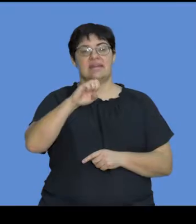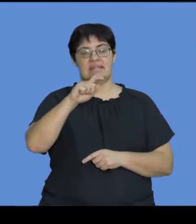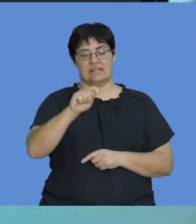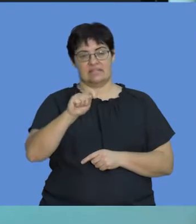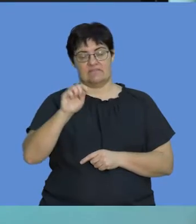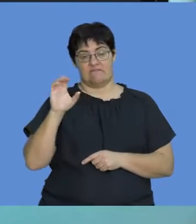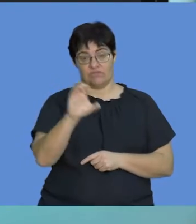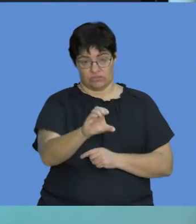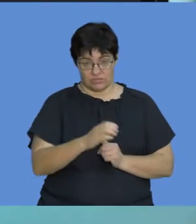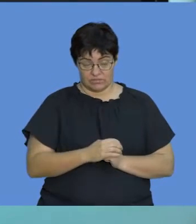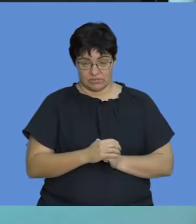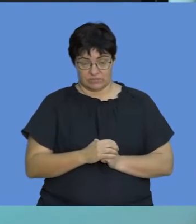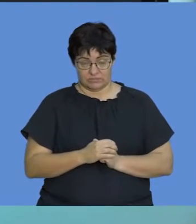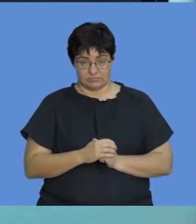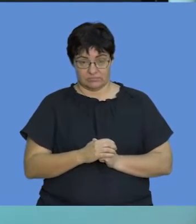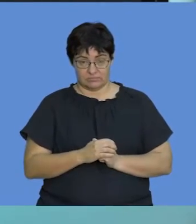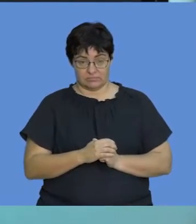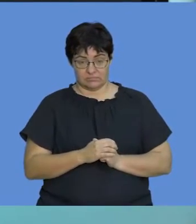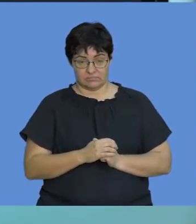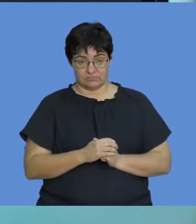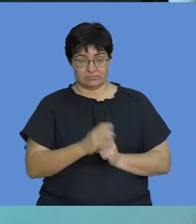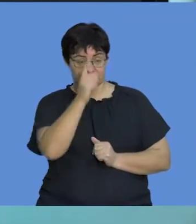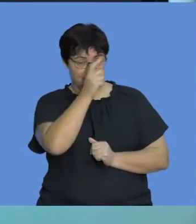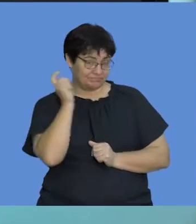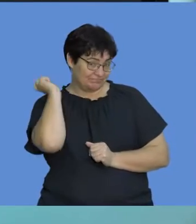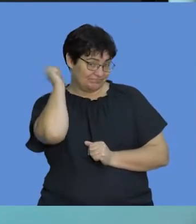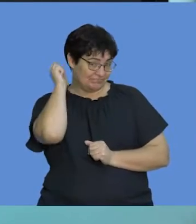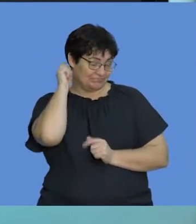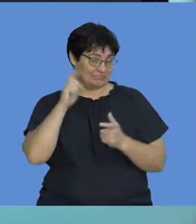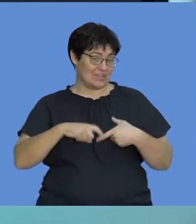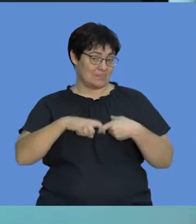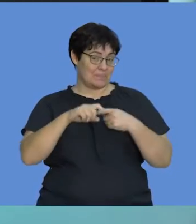force. This is what we have to keep in our minds.